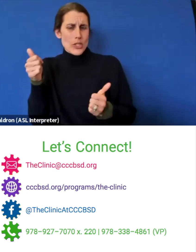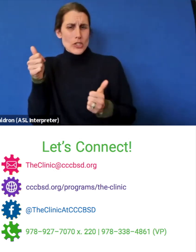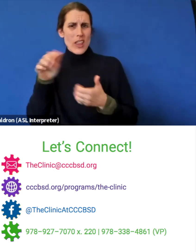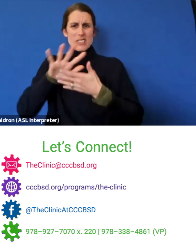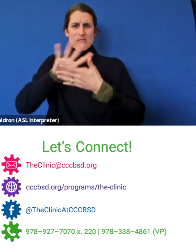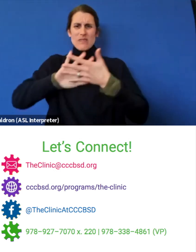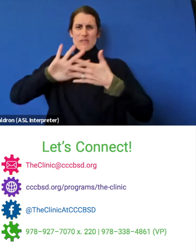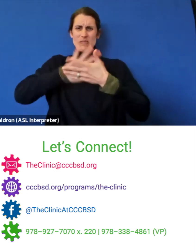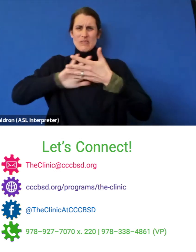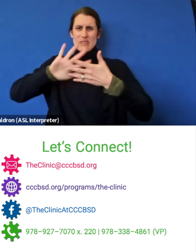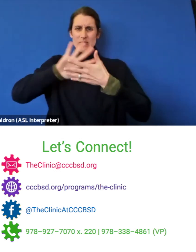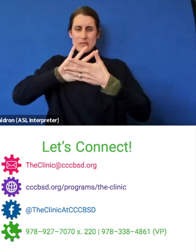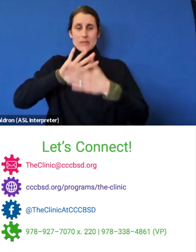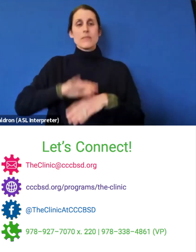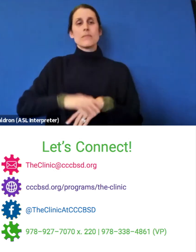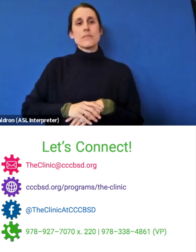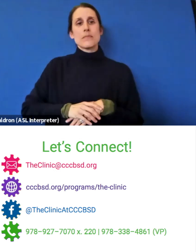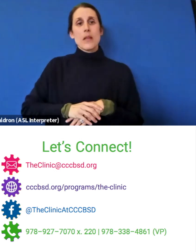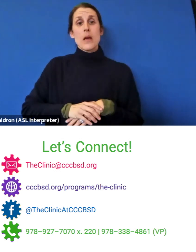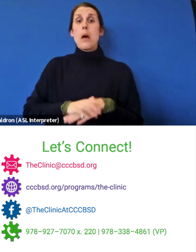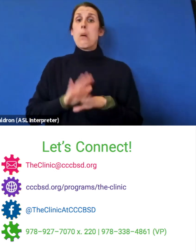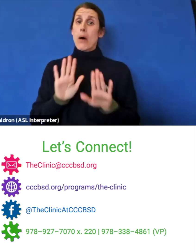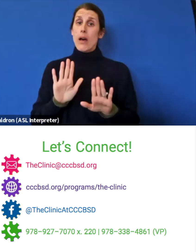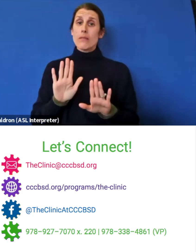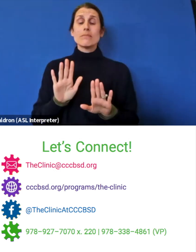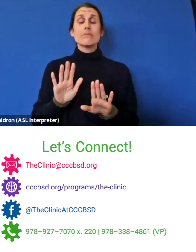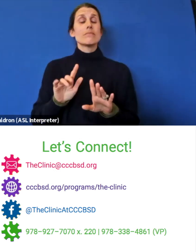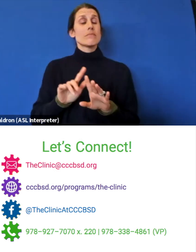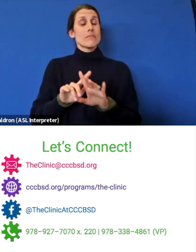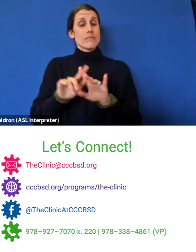of individuals who have autism, and